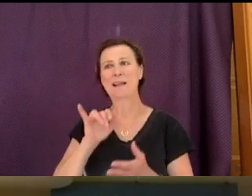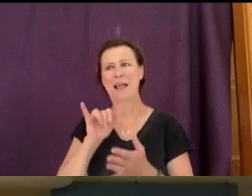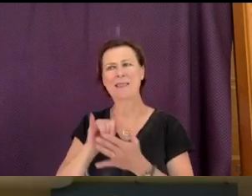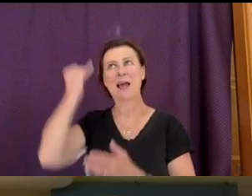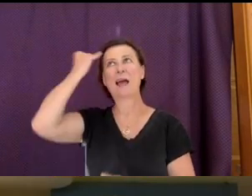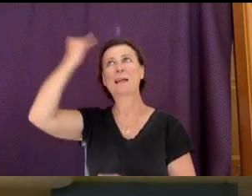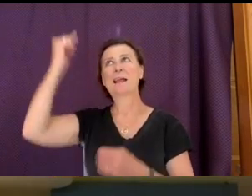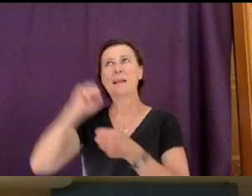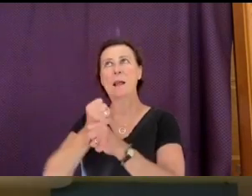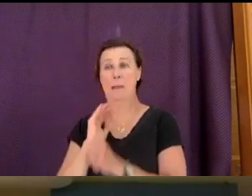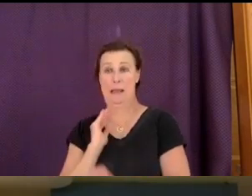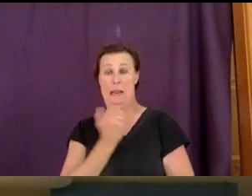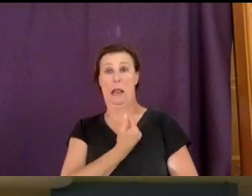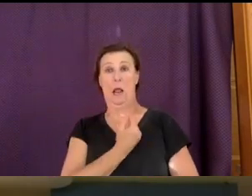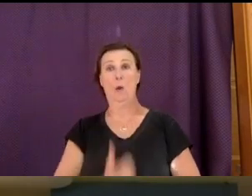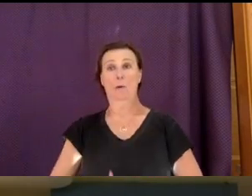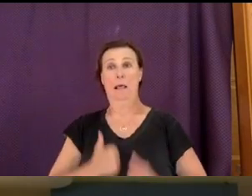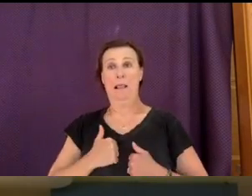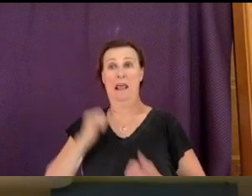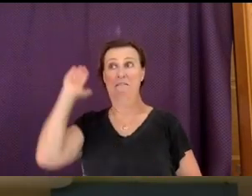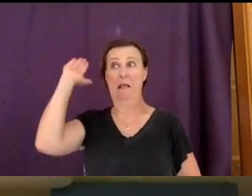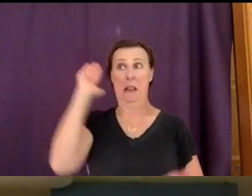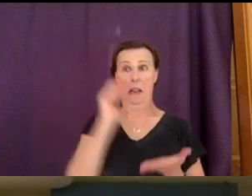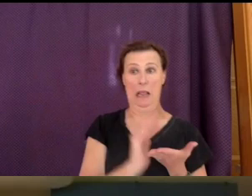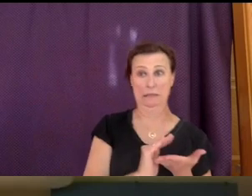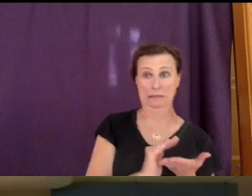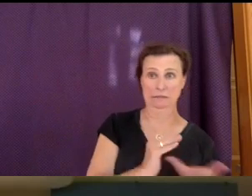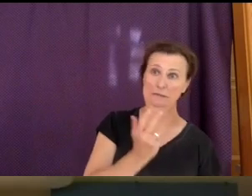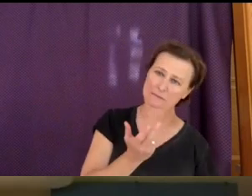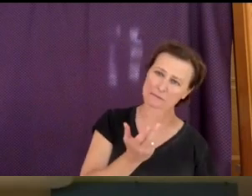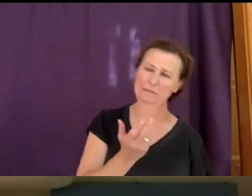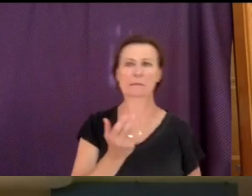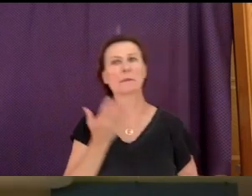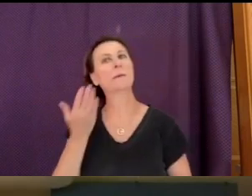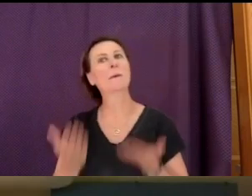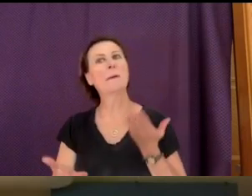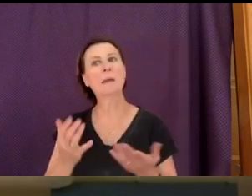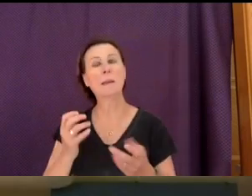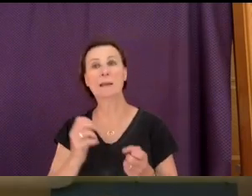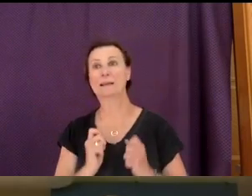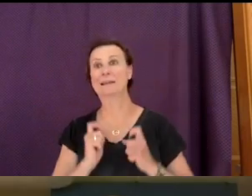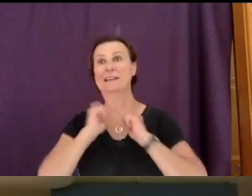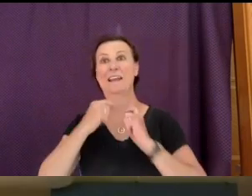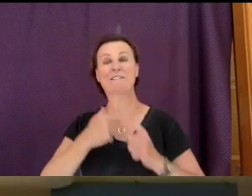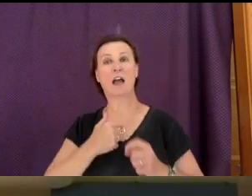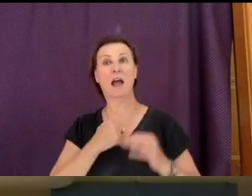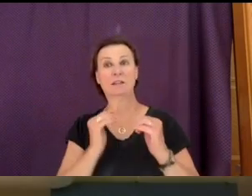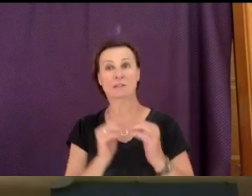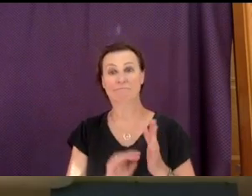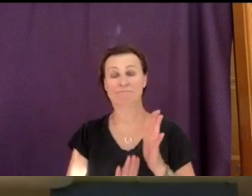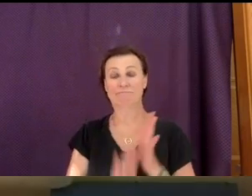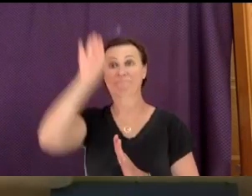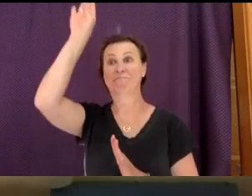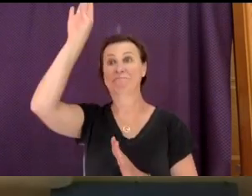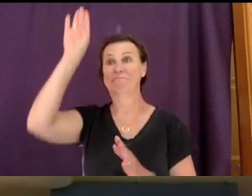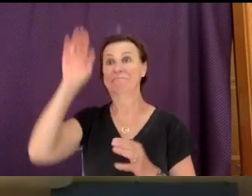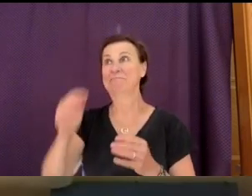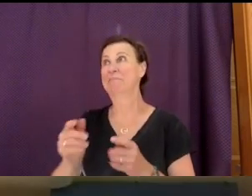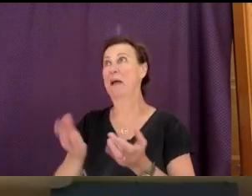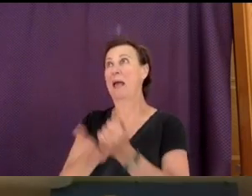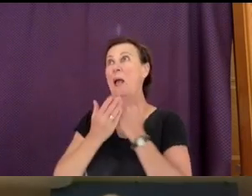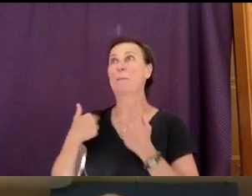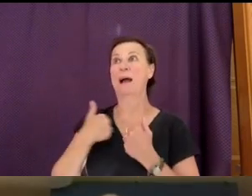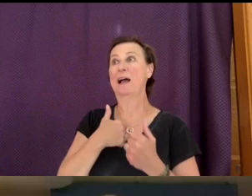our existence? Does it perhaps exalt us to play a part in, to